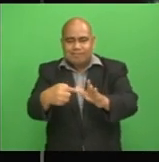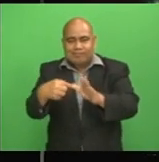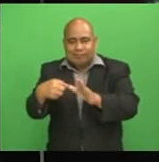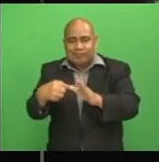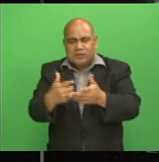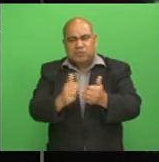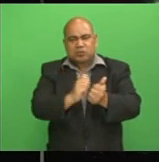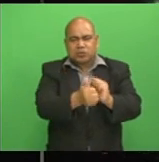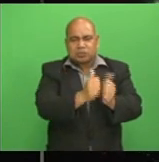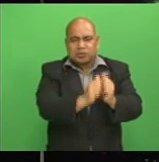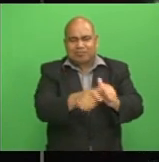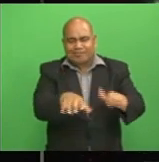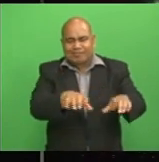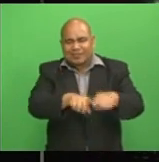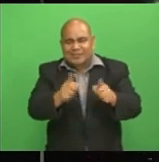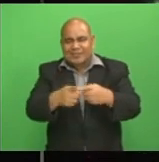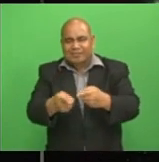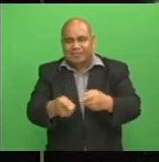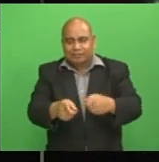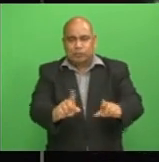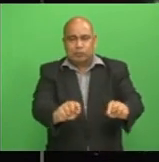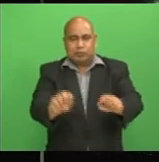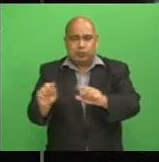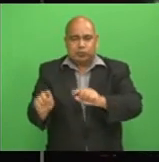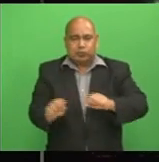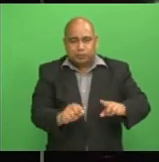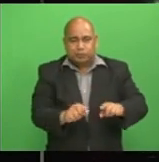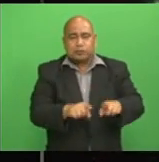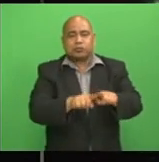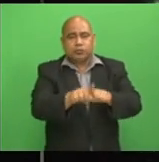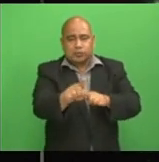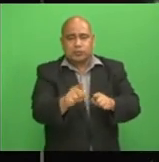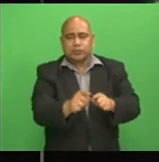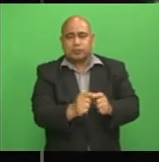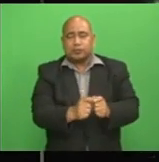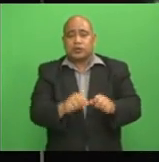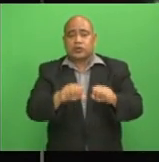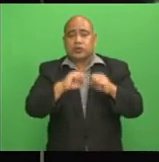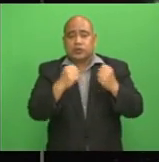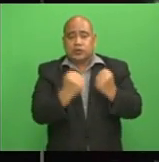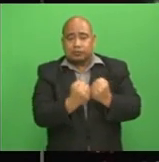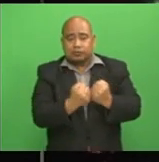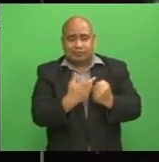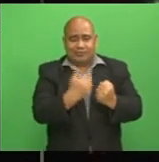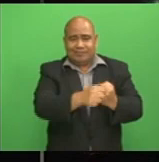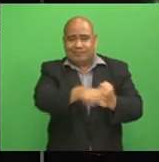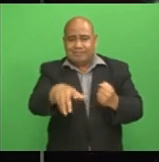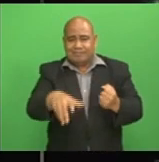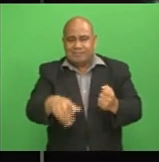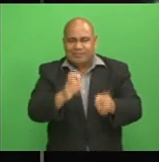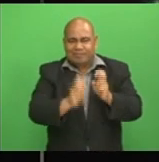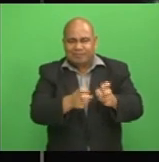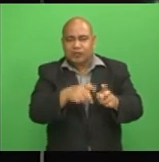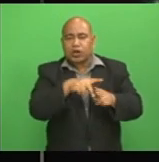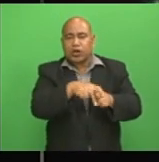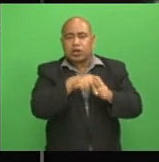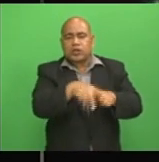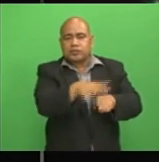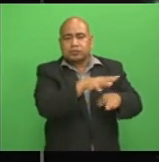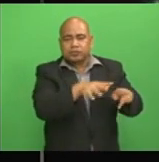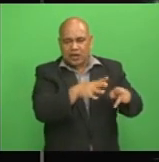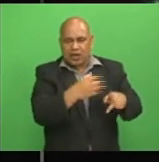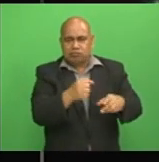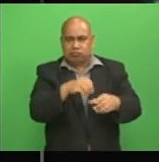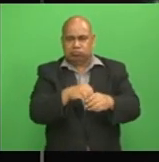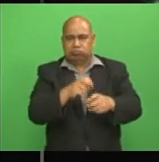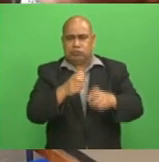says their surveys indicate that most social problems in the Nandronga Navosa province relate to these issues. Chosai Nanunga